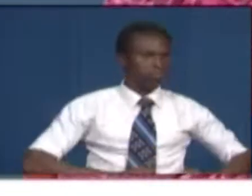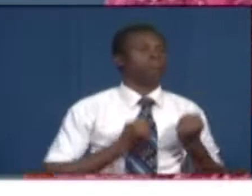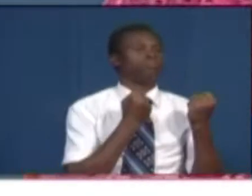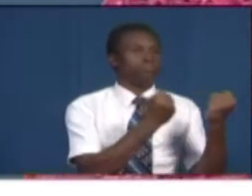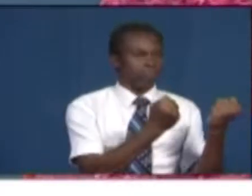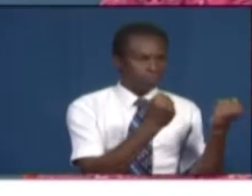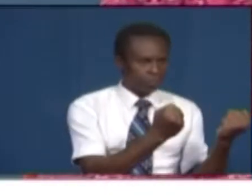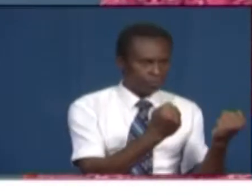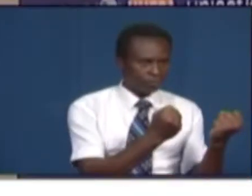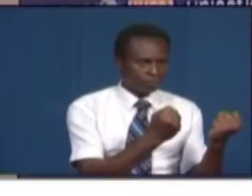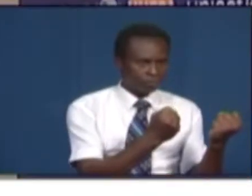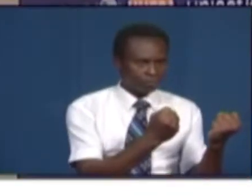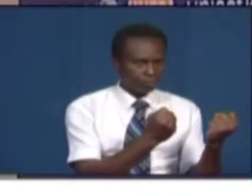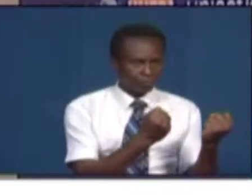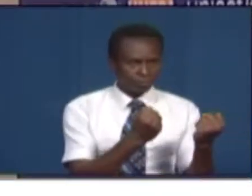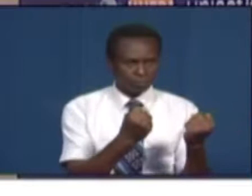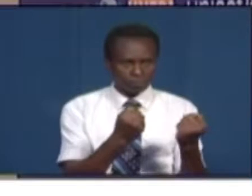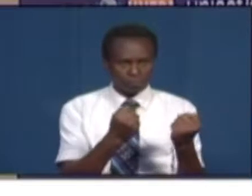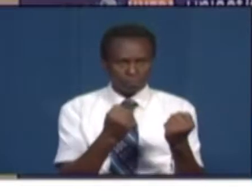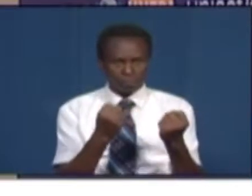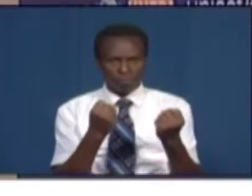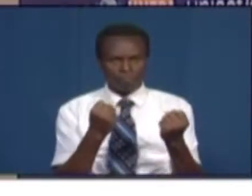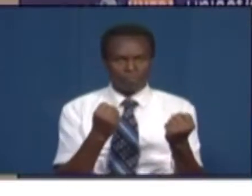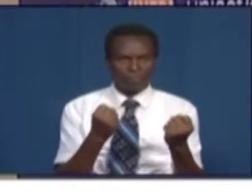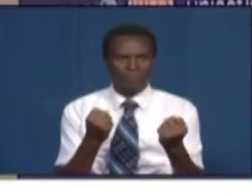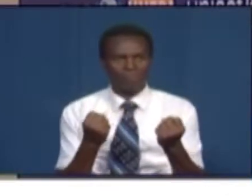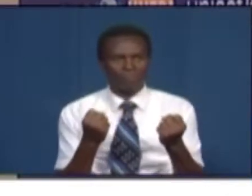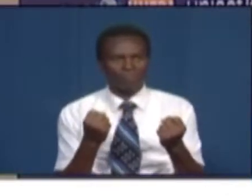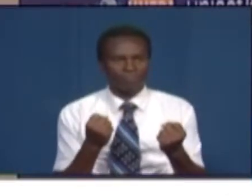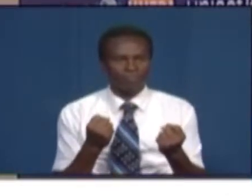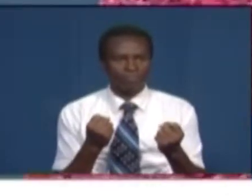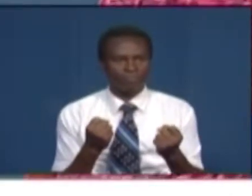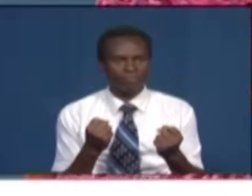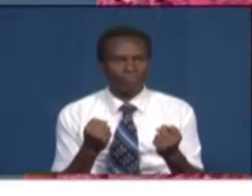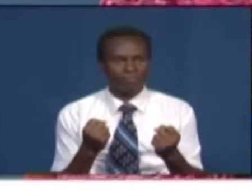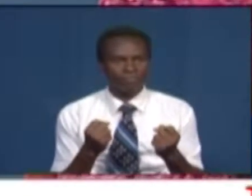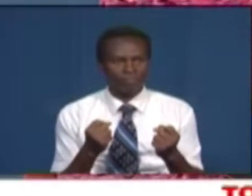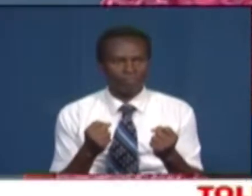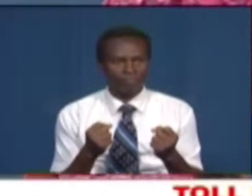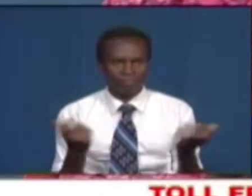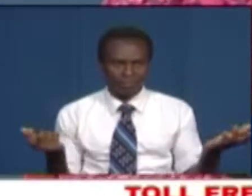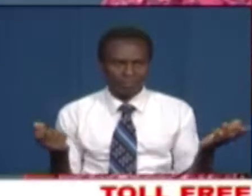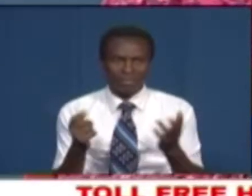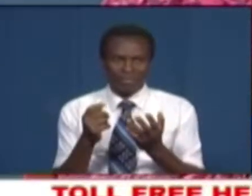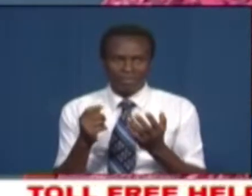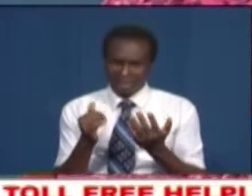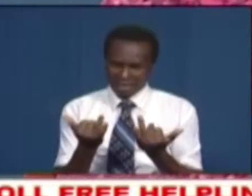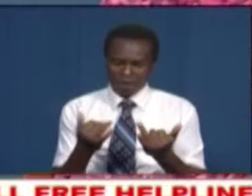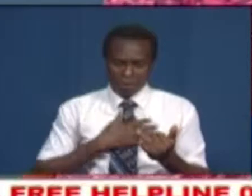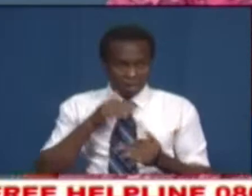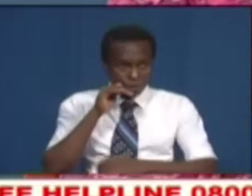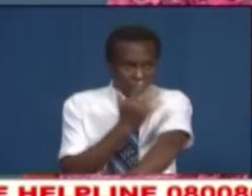I remember I told my mom she's feeding me with leaves and initial stages, but now they've grown to like vegetables, you